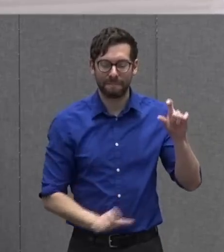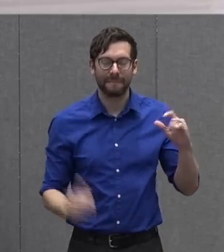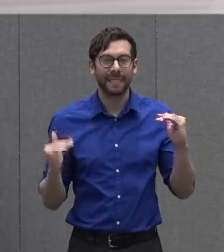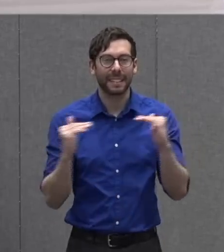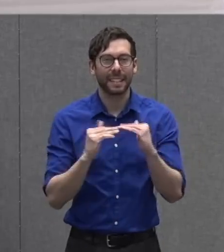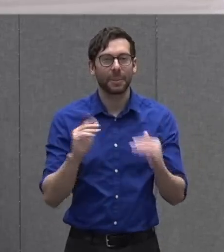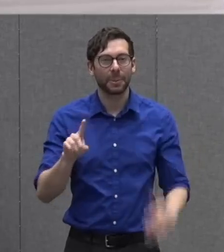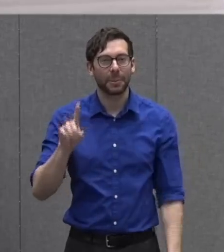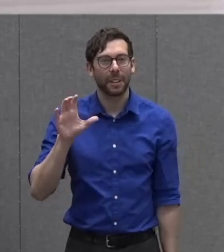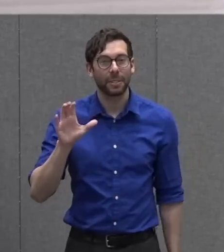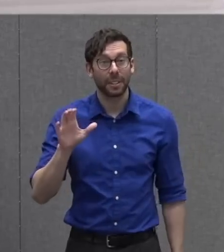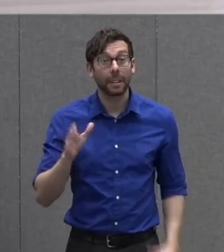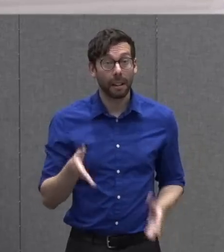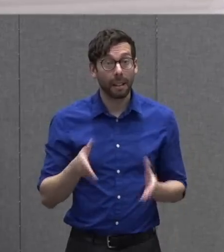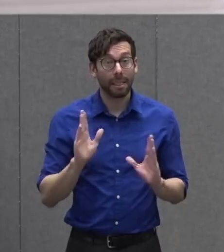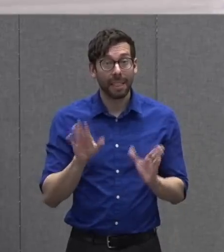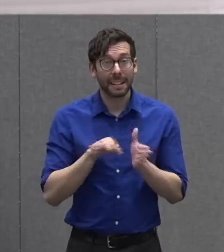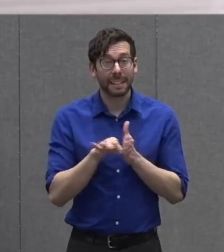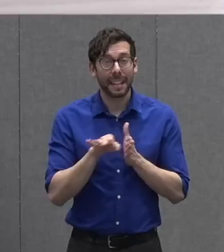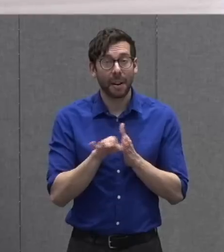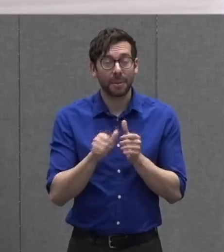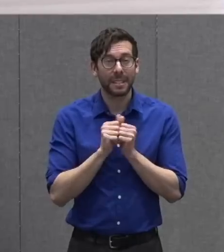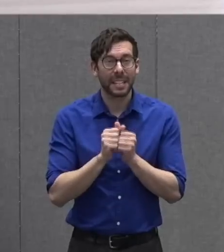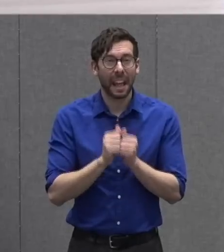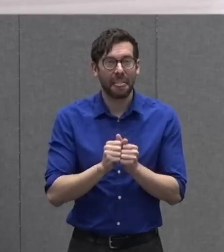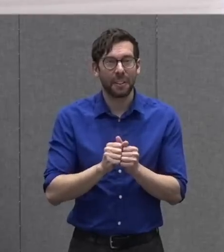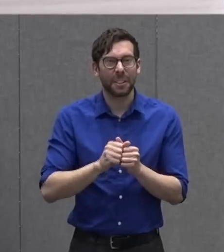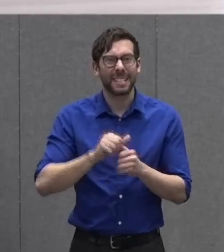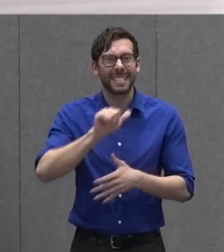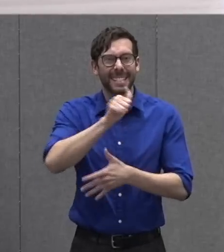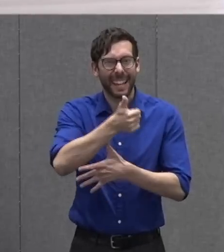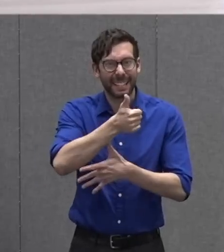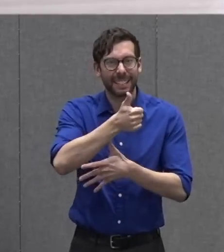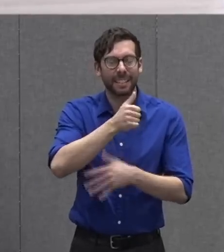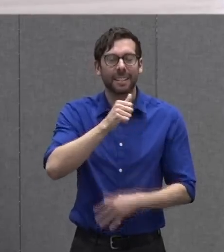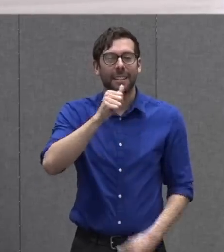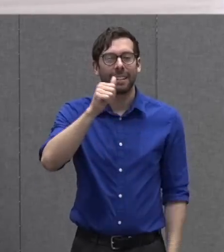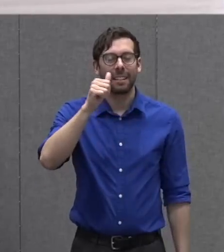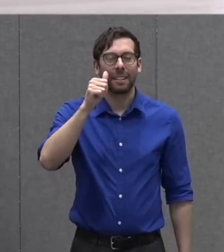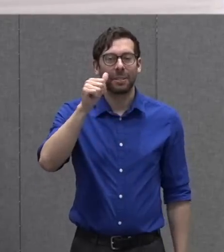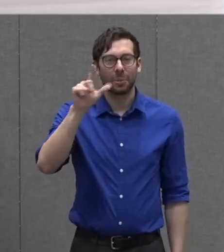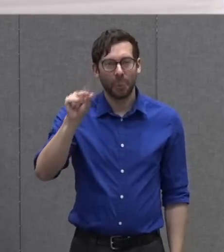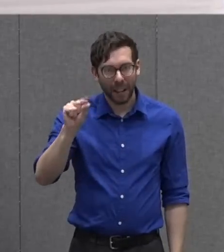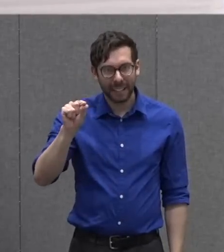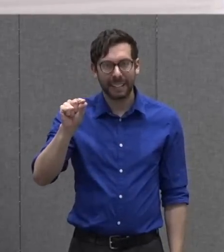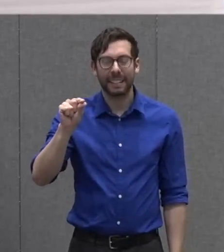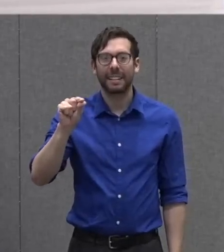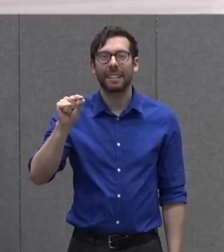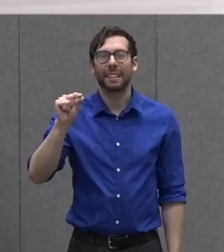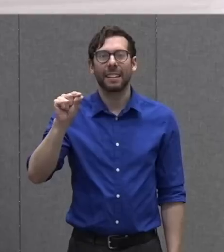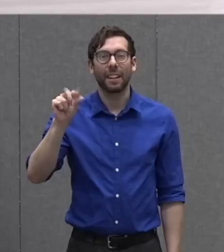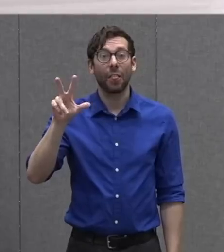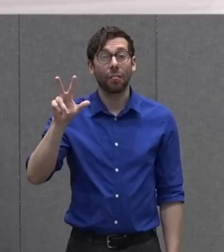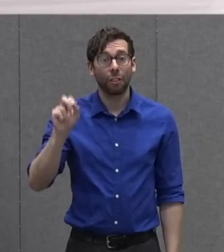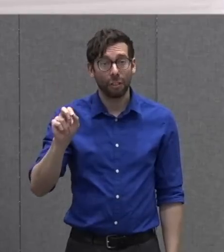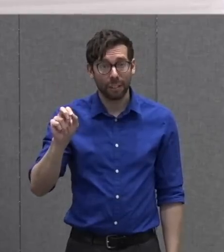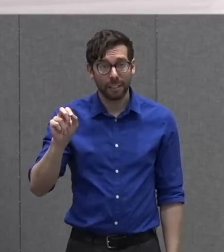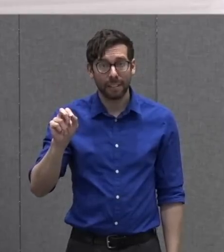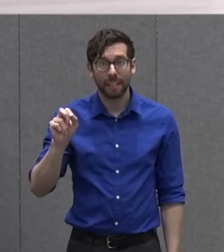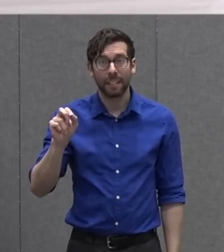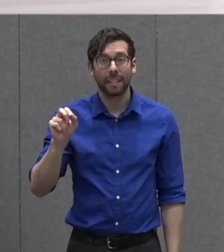by tens, just like Miss Abby did. 10, 20,